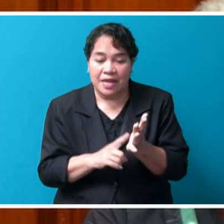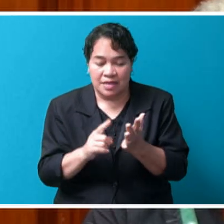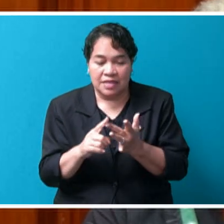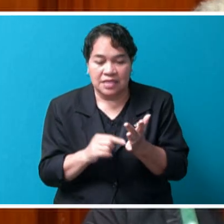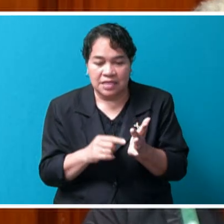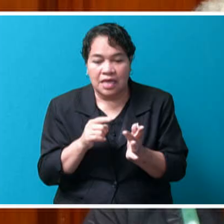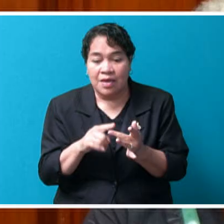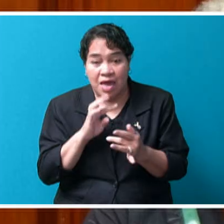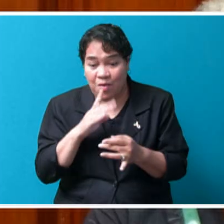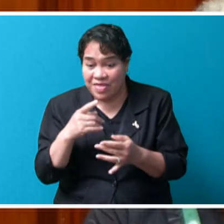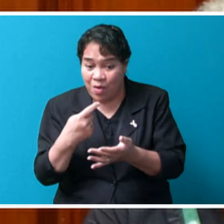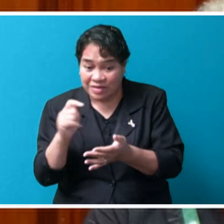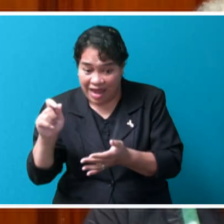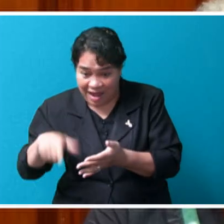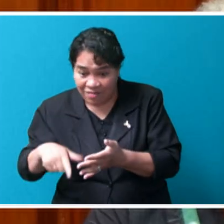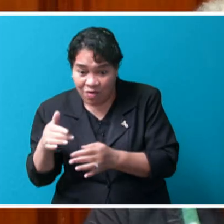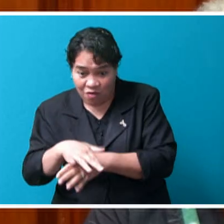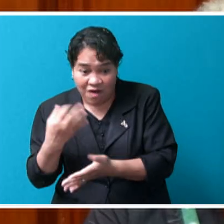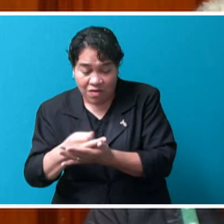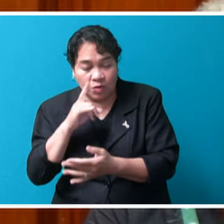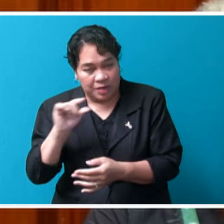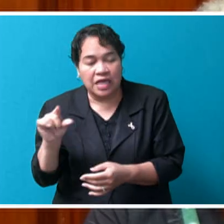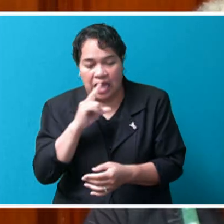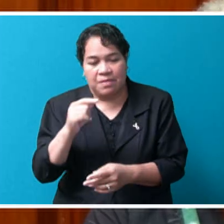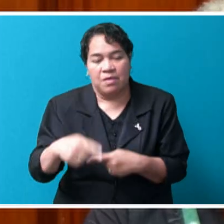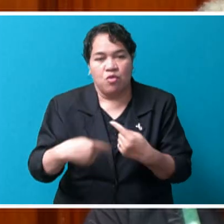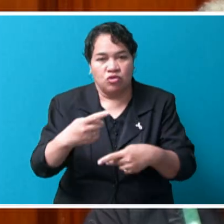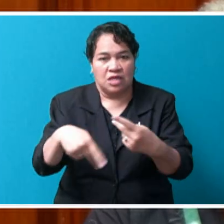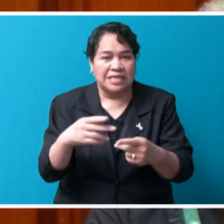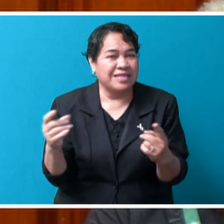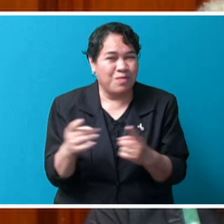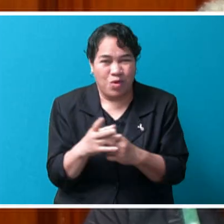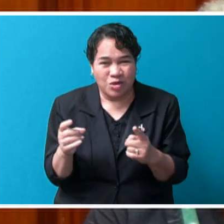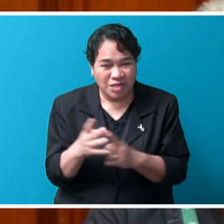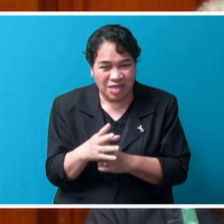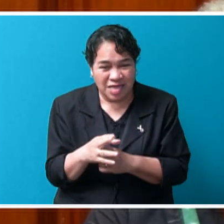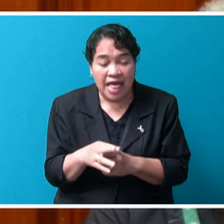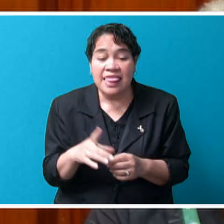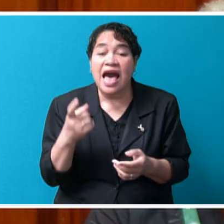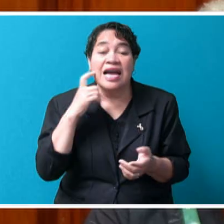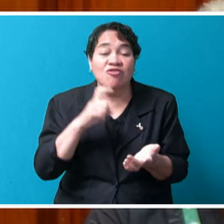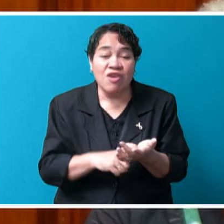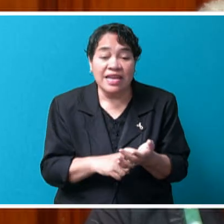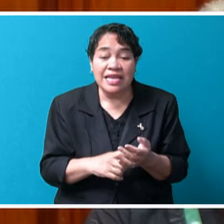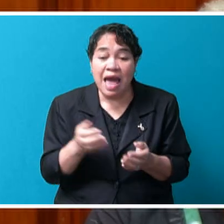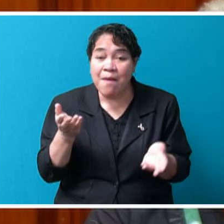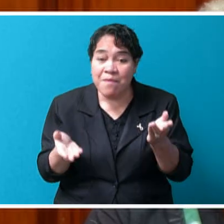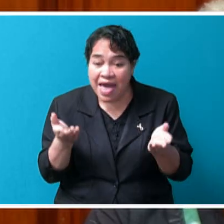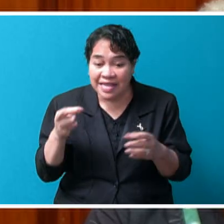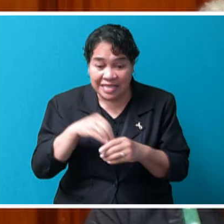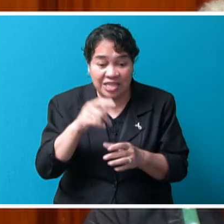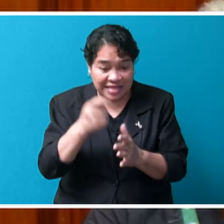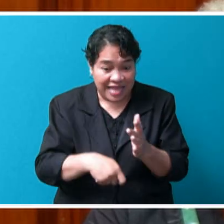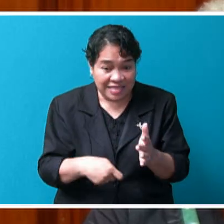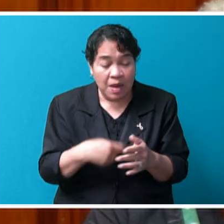fund is processed. Mr. Speaker, sir, it is important to note that a credit balance on a taxpayer's account does not